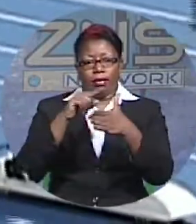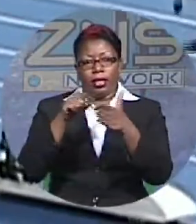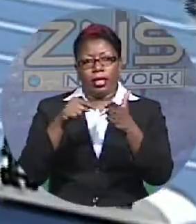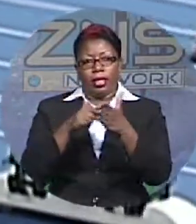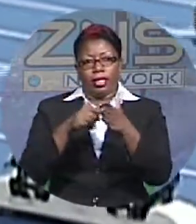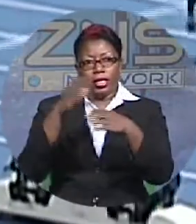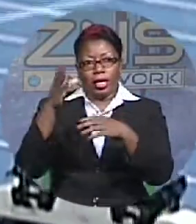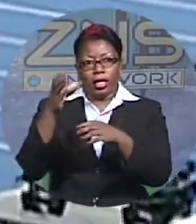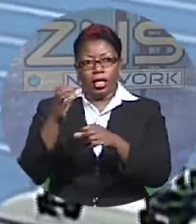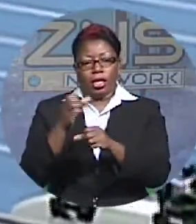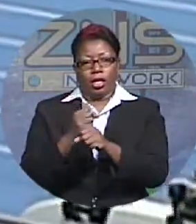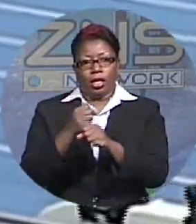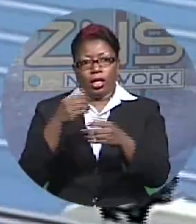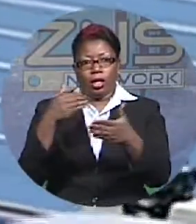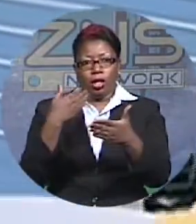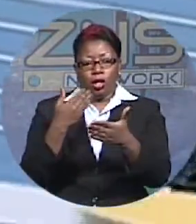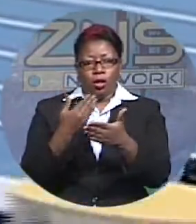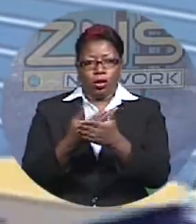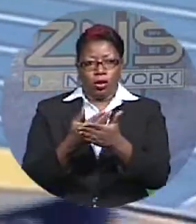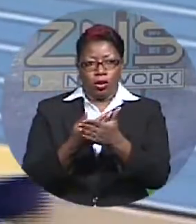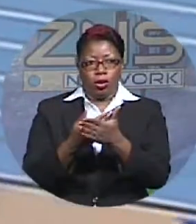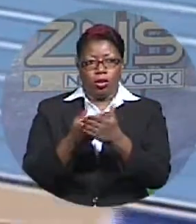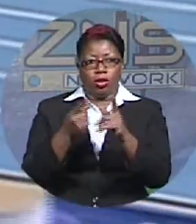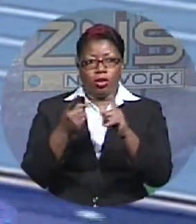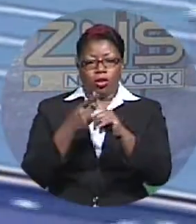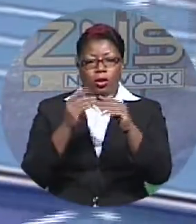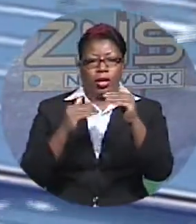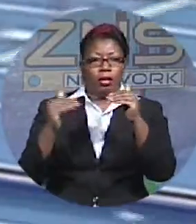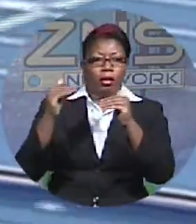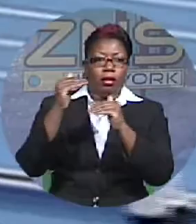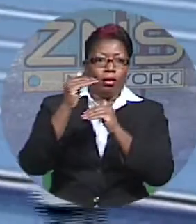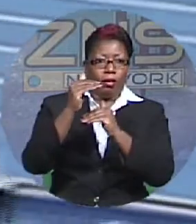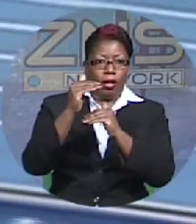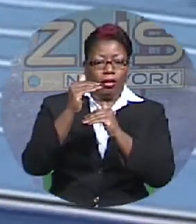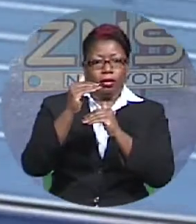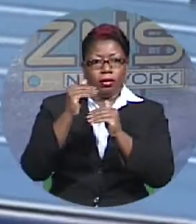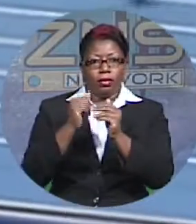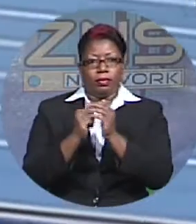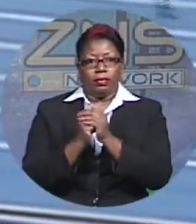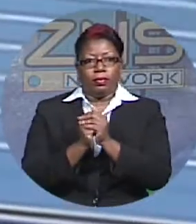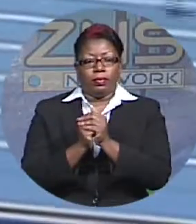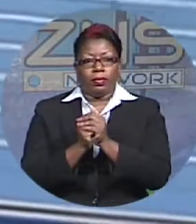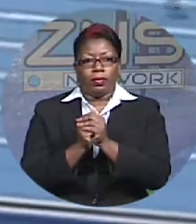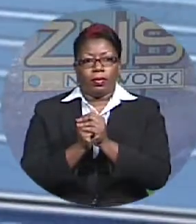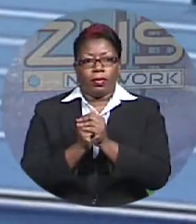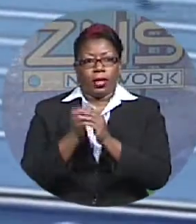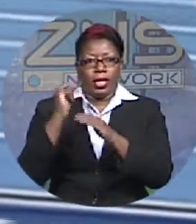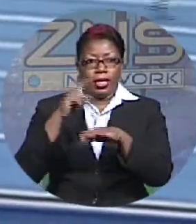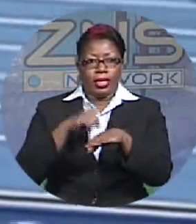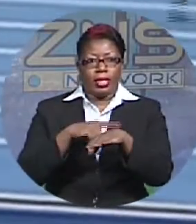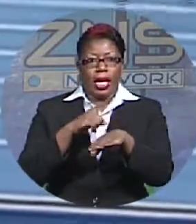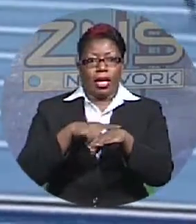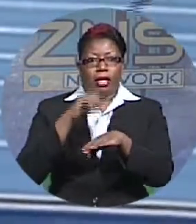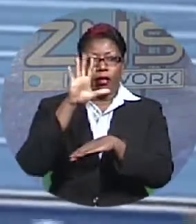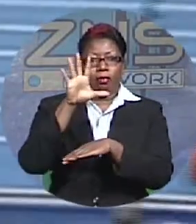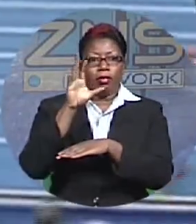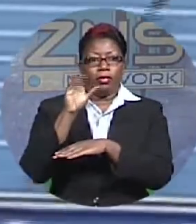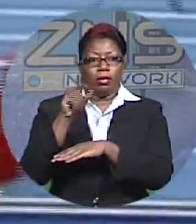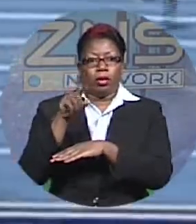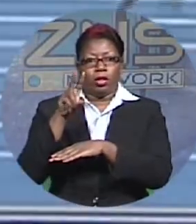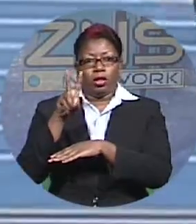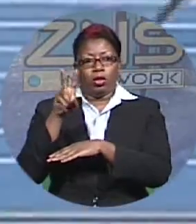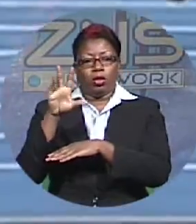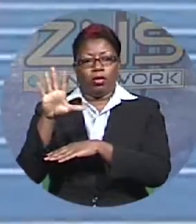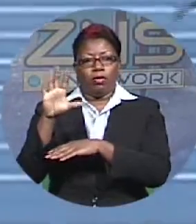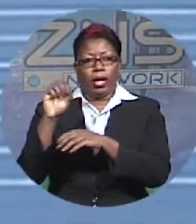get in a good spot, the top four advance. I think he glimpses and realizes he's in the four, slows down. His time, 50.25 second.